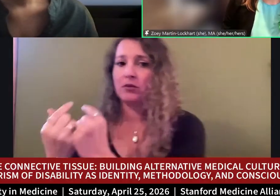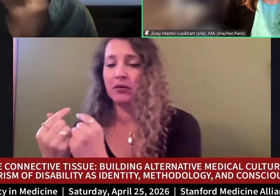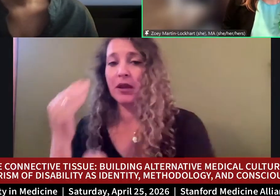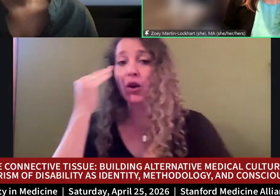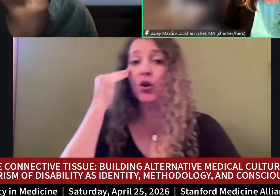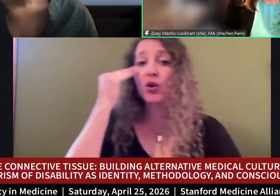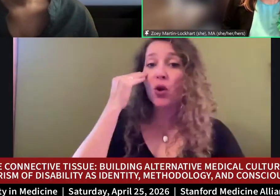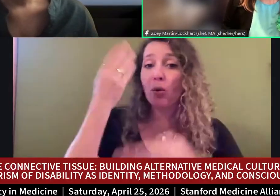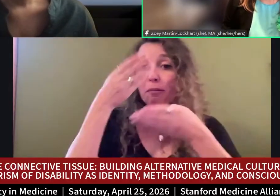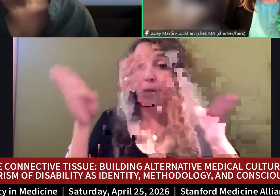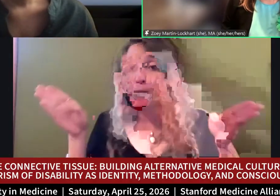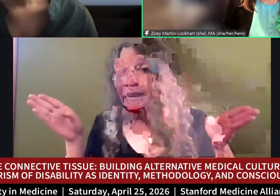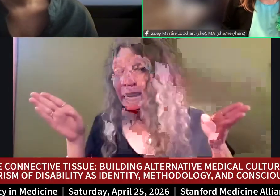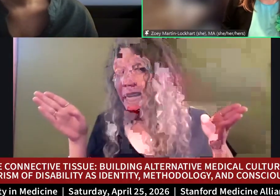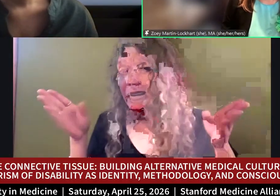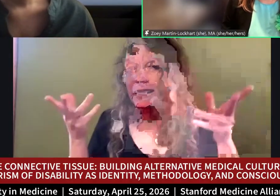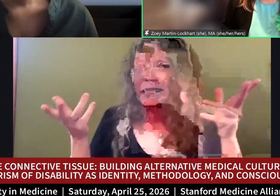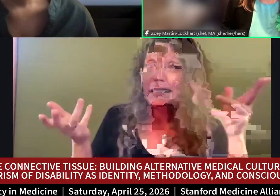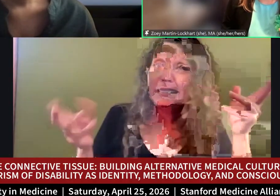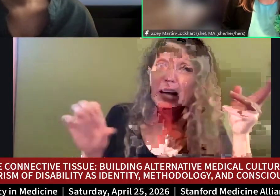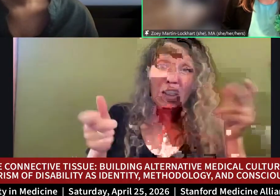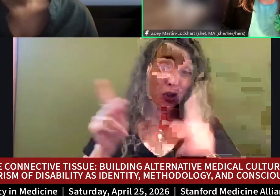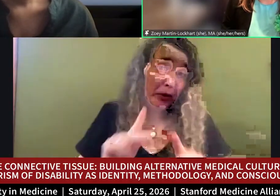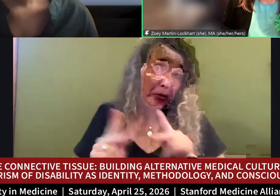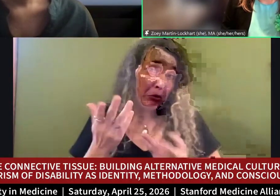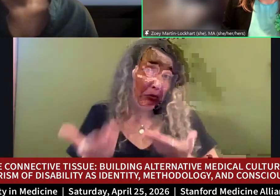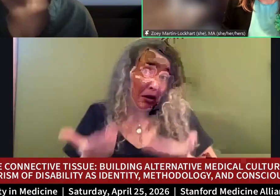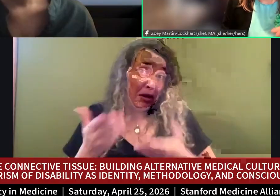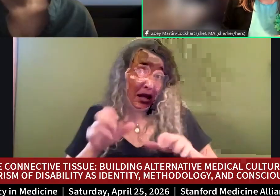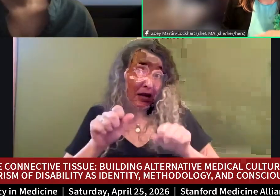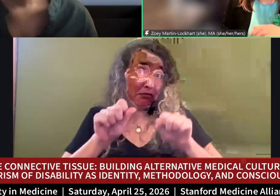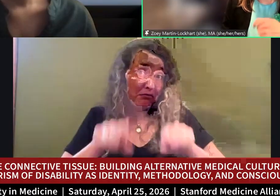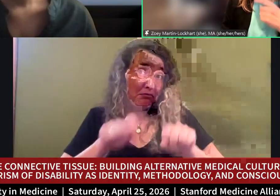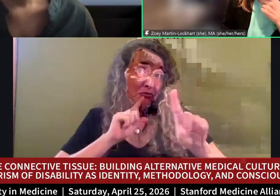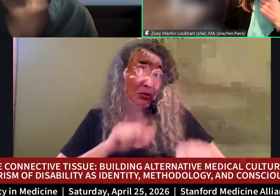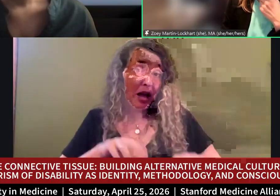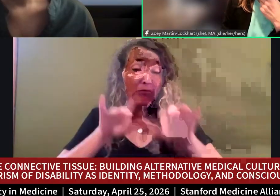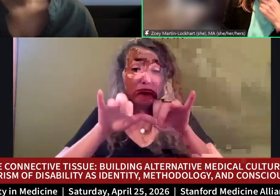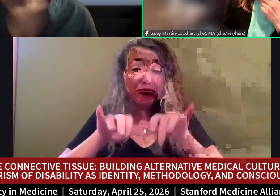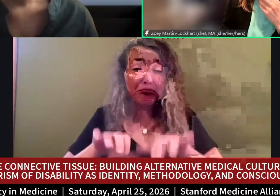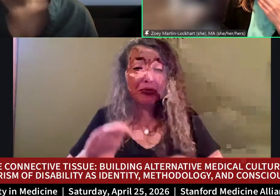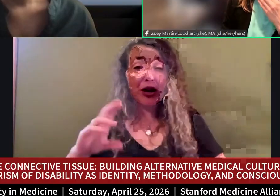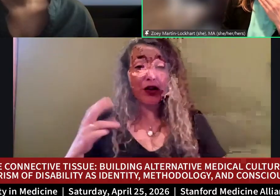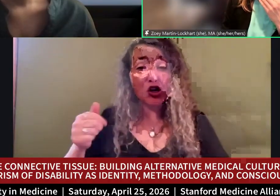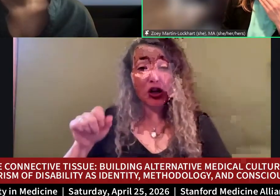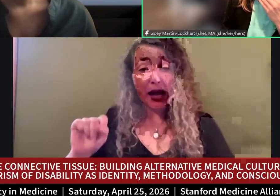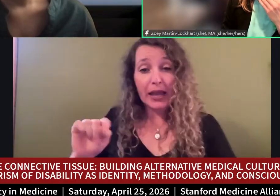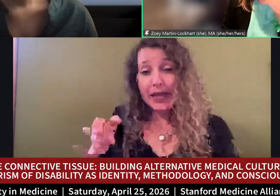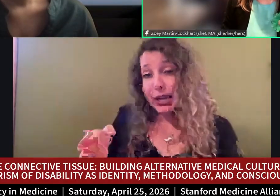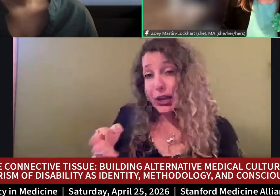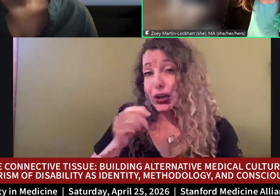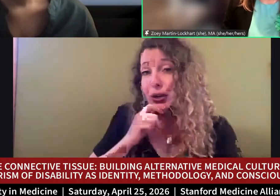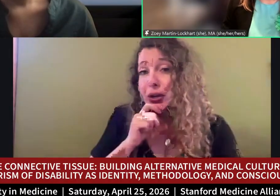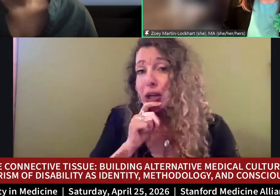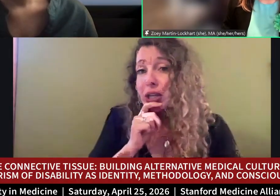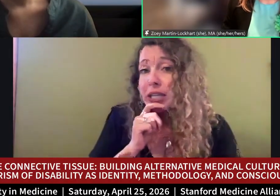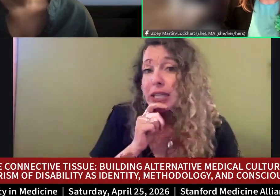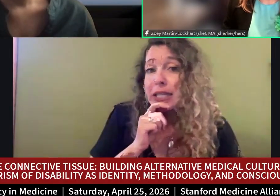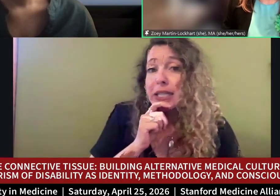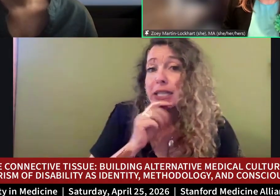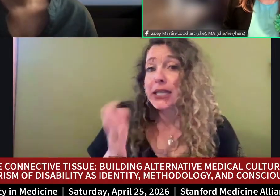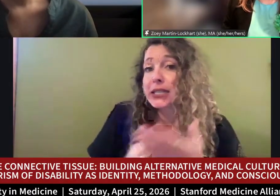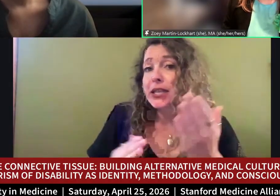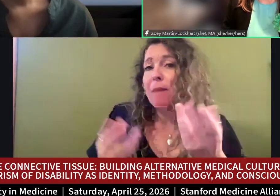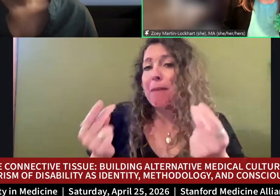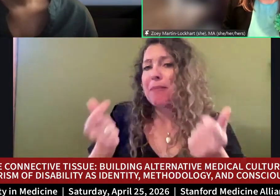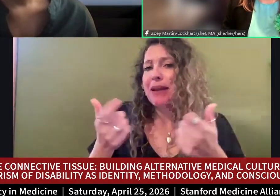publicly. Maybe other folks can reply and put them in the chat there, but like some that I'm immediately